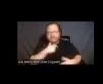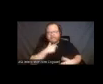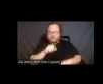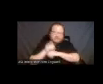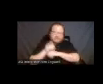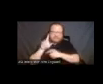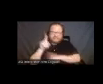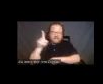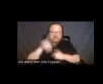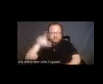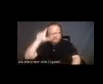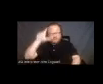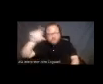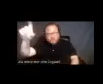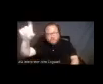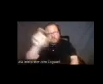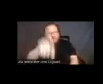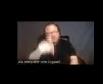moon.